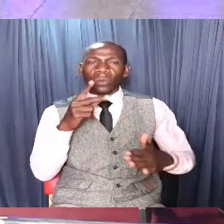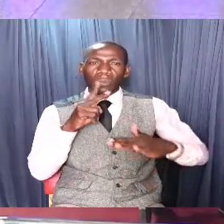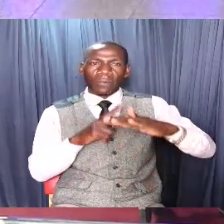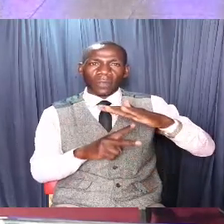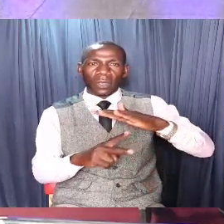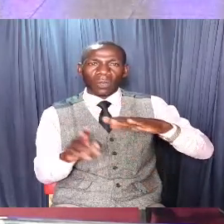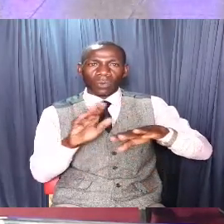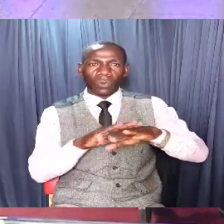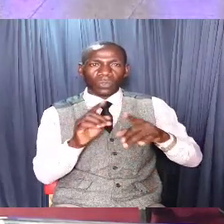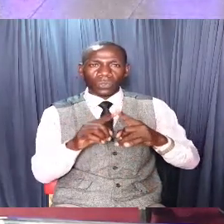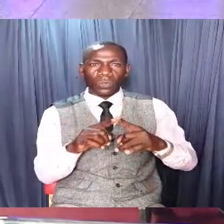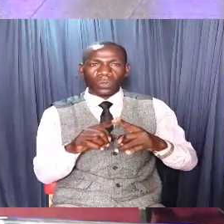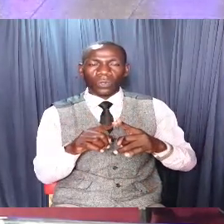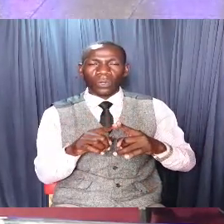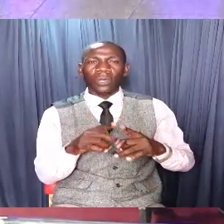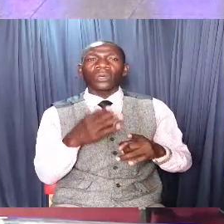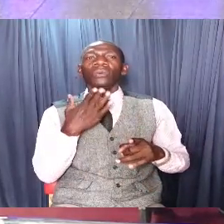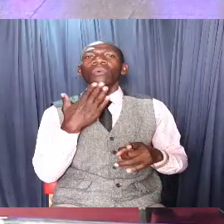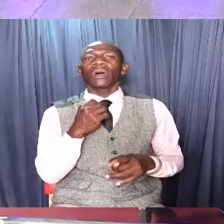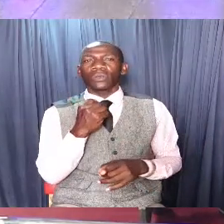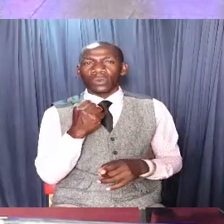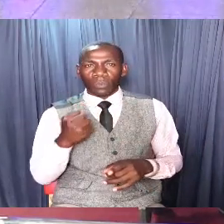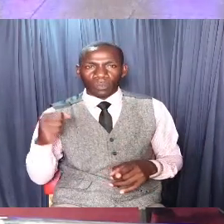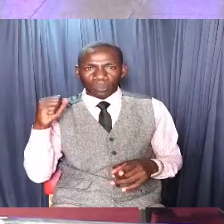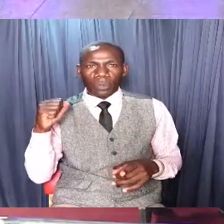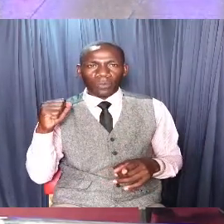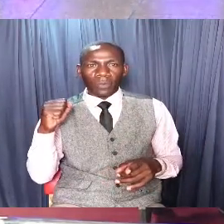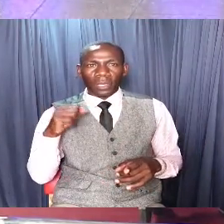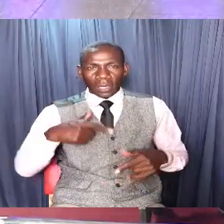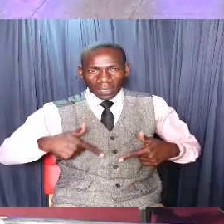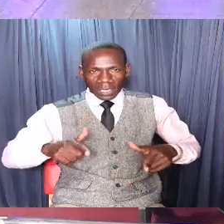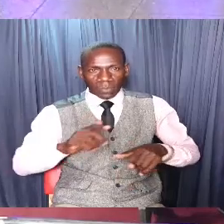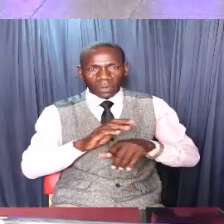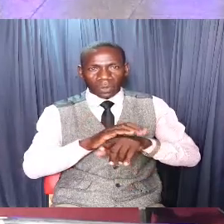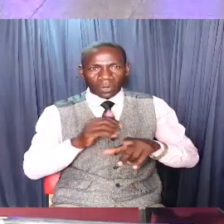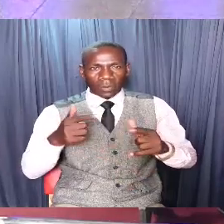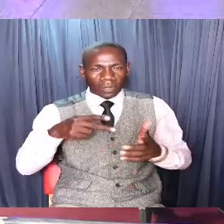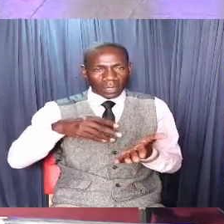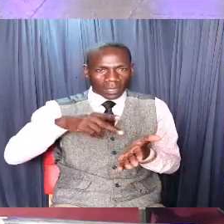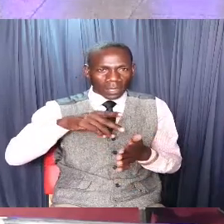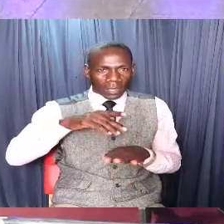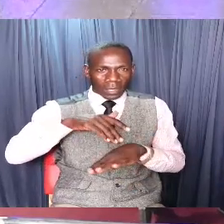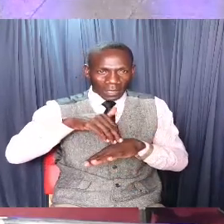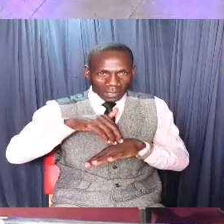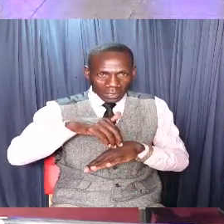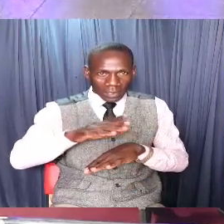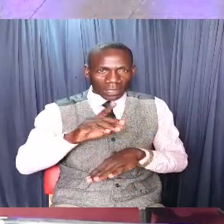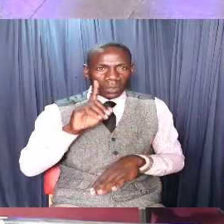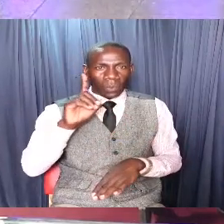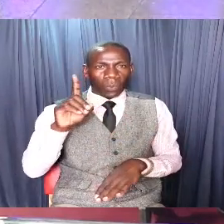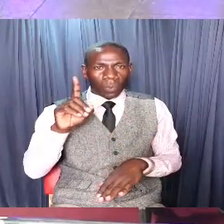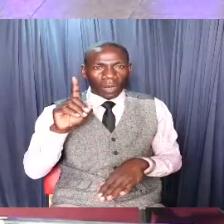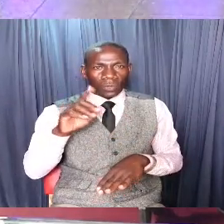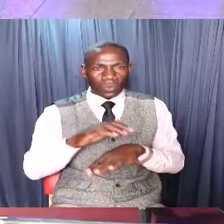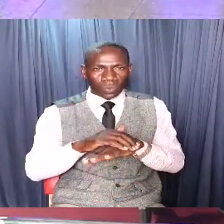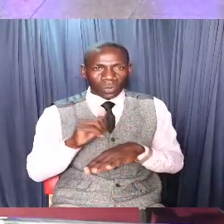prophesy good unto you, really. Aya, kama wataka kuhakikisha, ngoje ni mwite. If you want to prove, let me call him here. Akatuma mmoja amfuate.